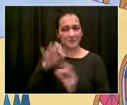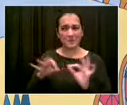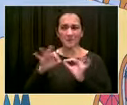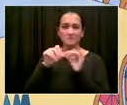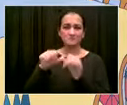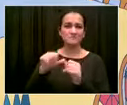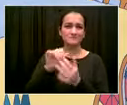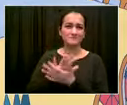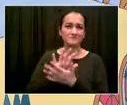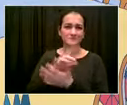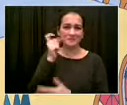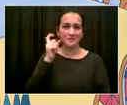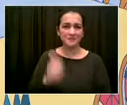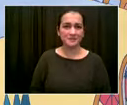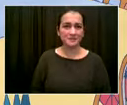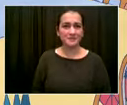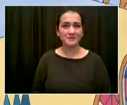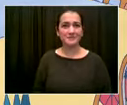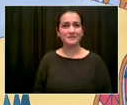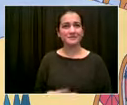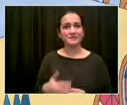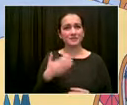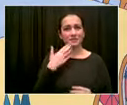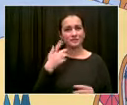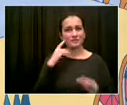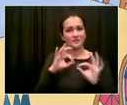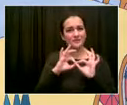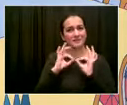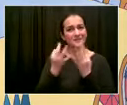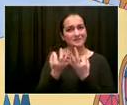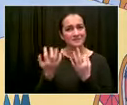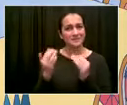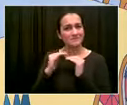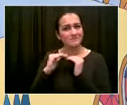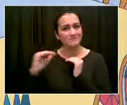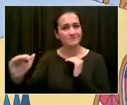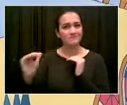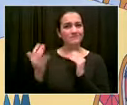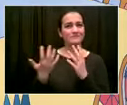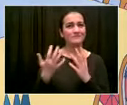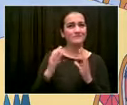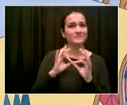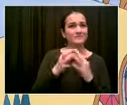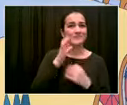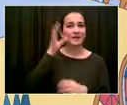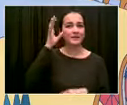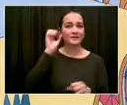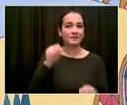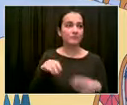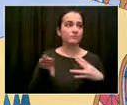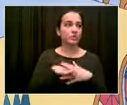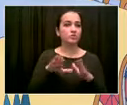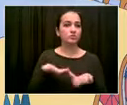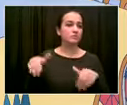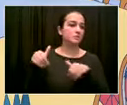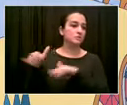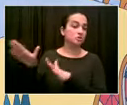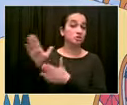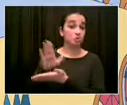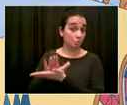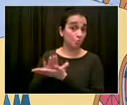evening. This is the shape of things to come. So in terms of what we've learned so far from it, Chancellor, you want to